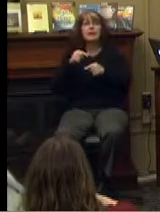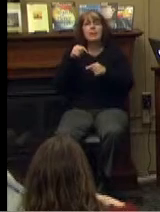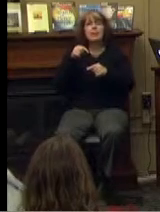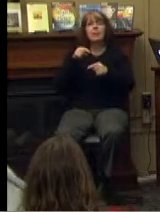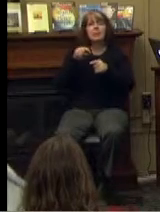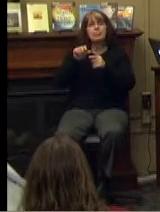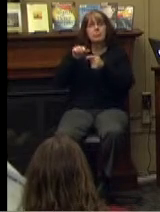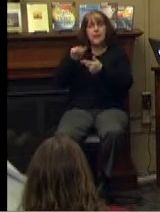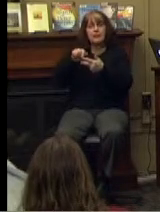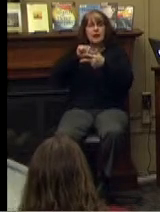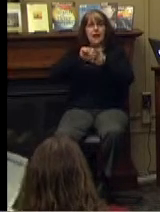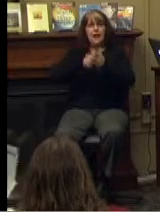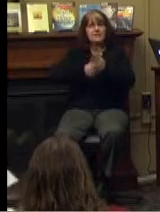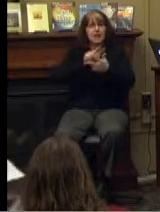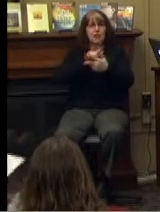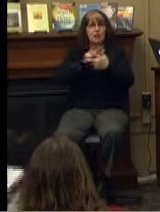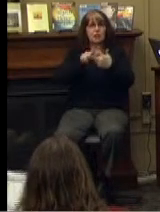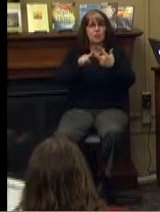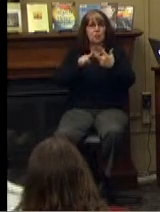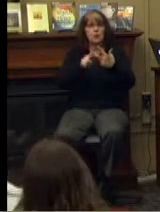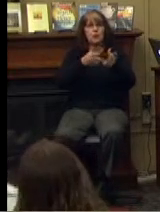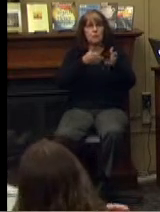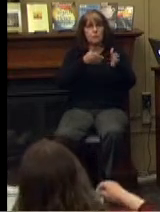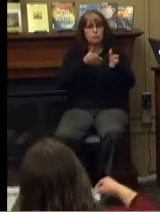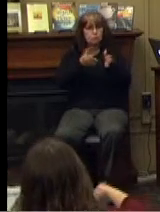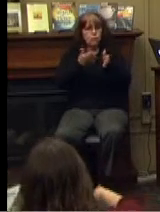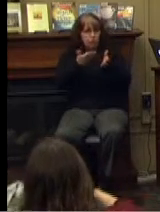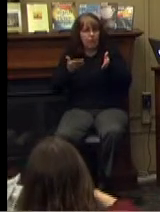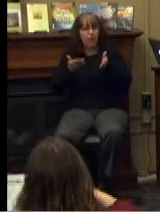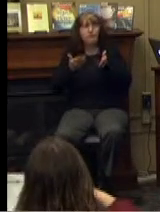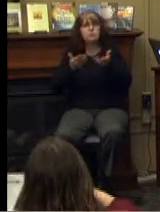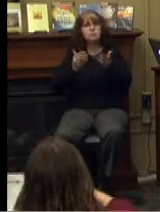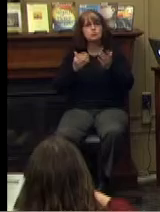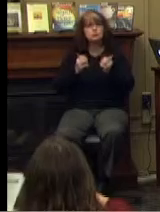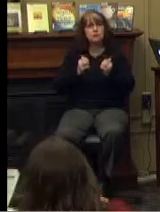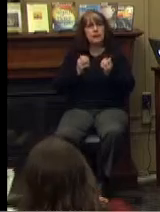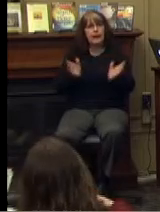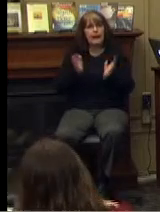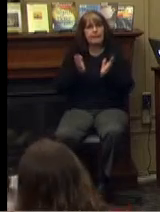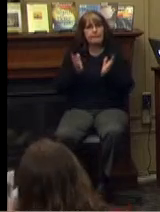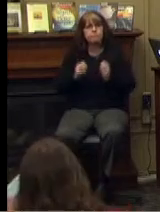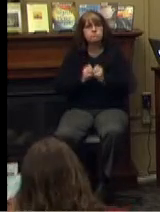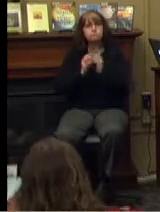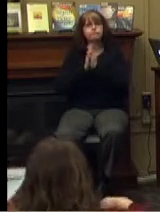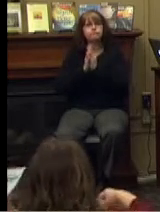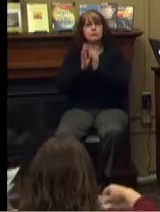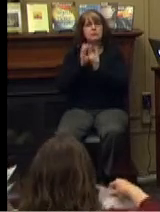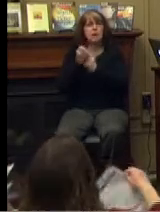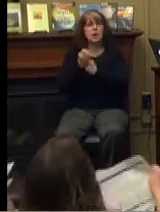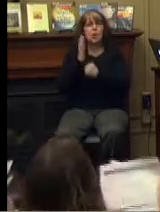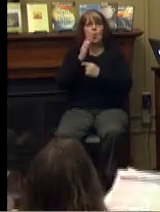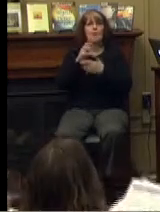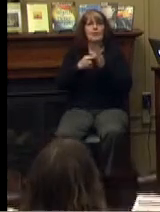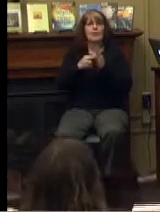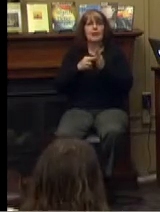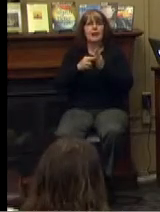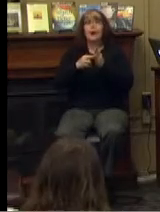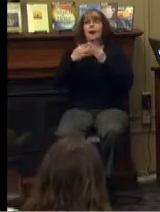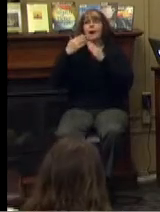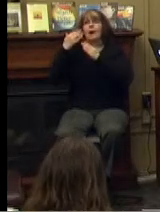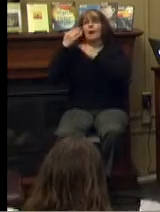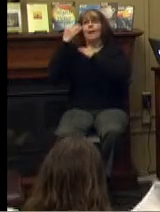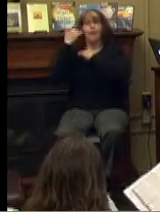we can create an environment that would not only make work less for me, but